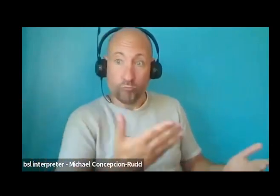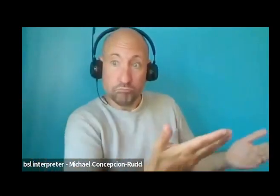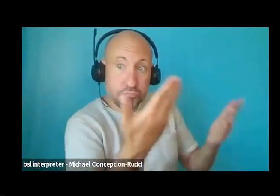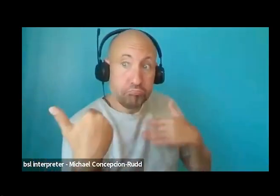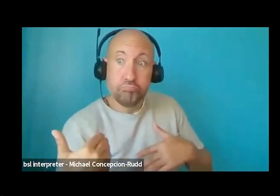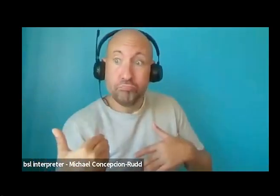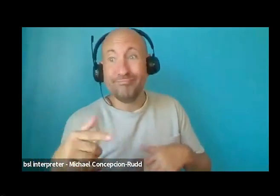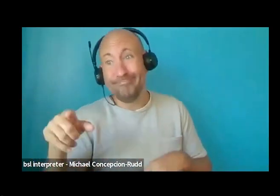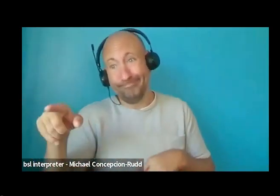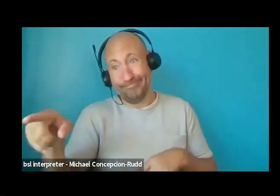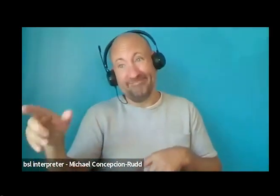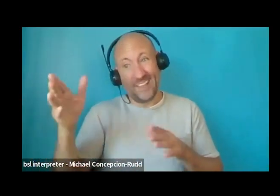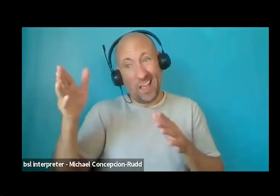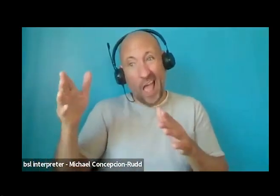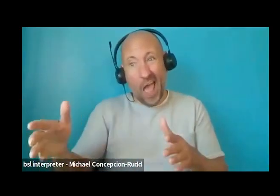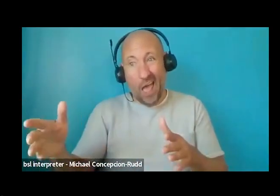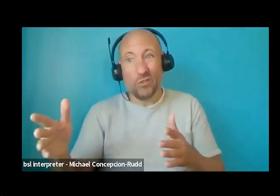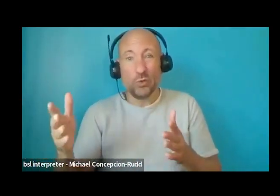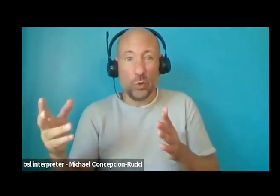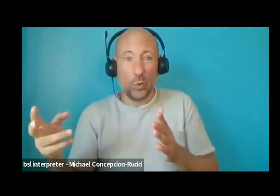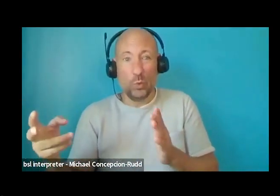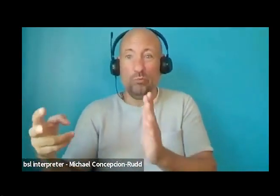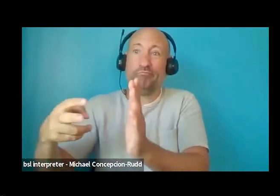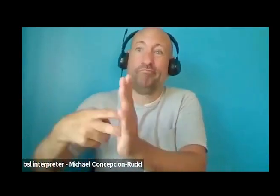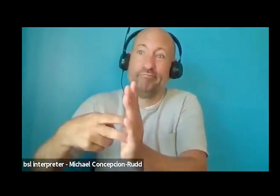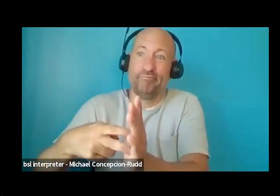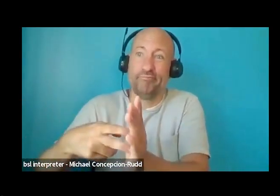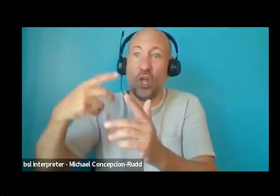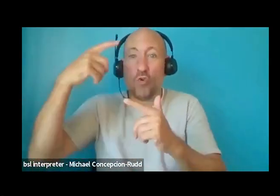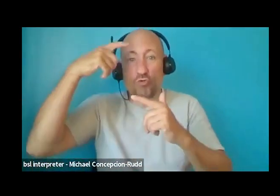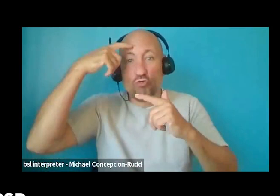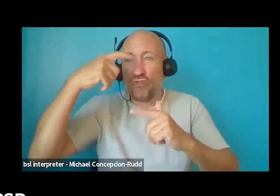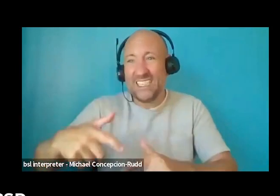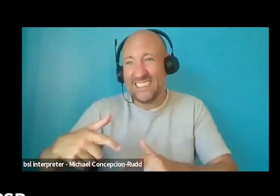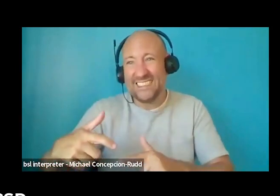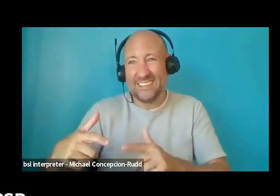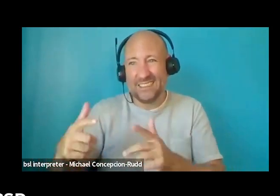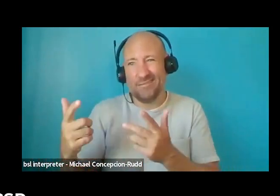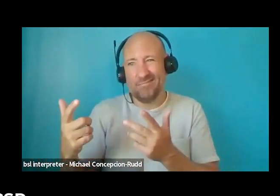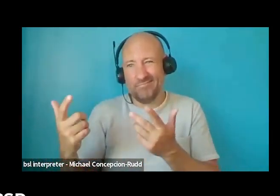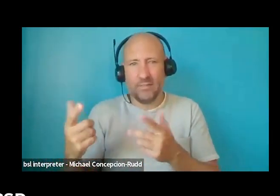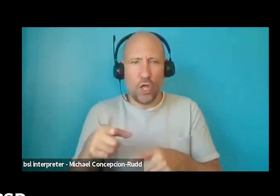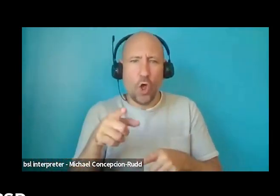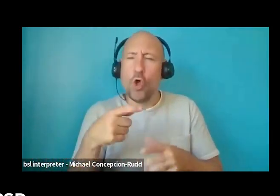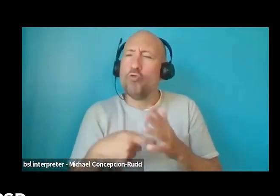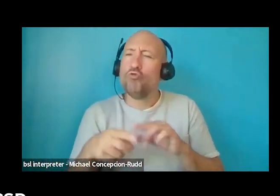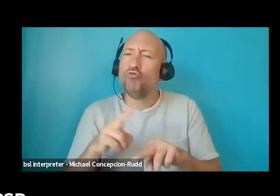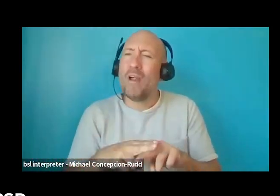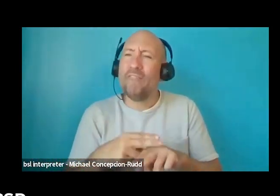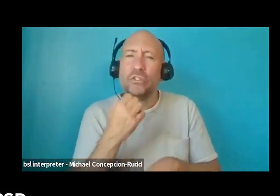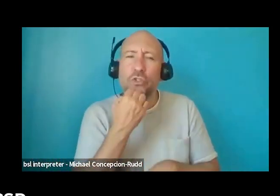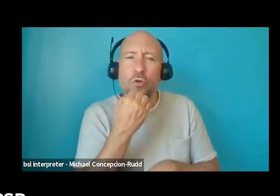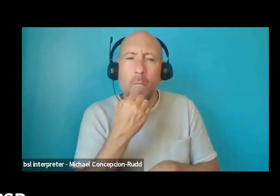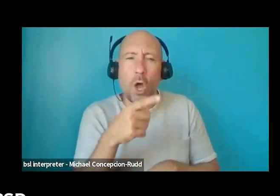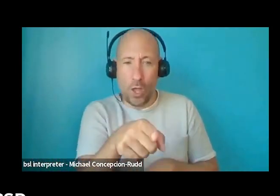a signatory of the residency system. The reference number is REP